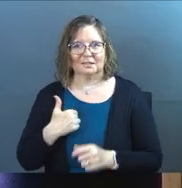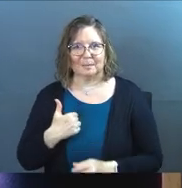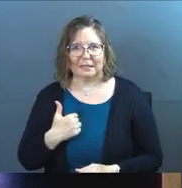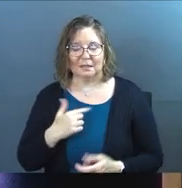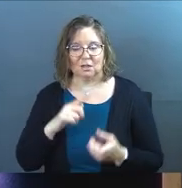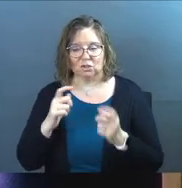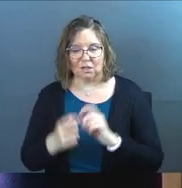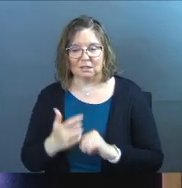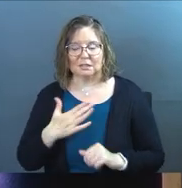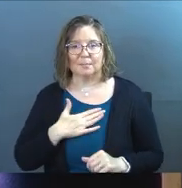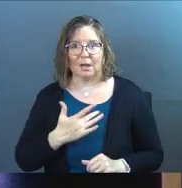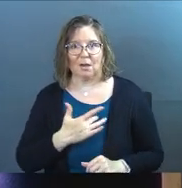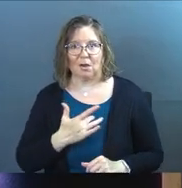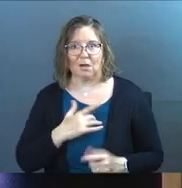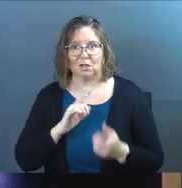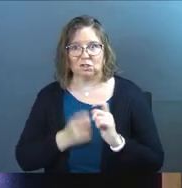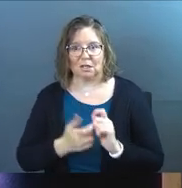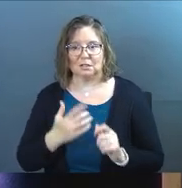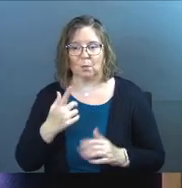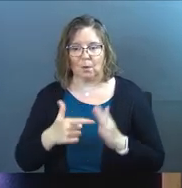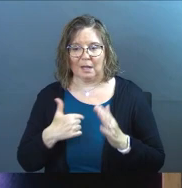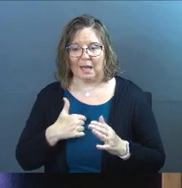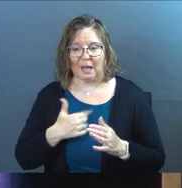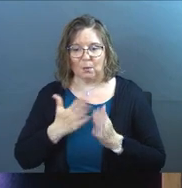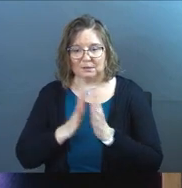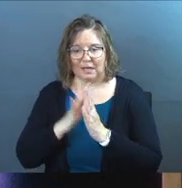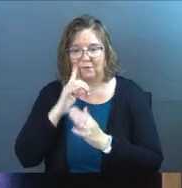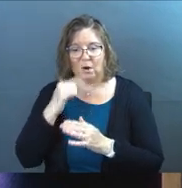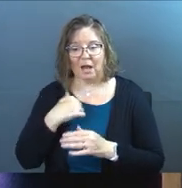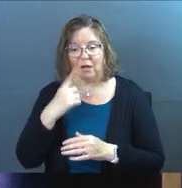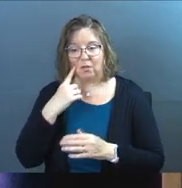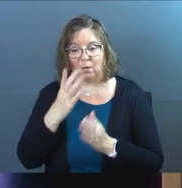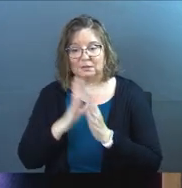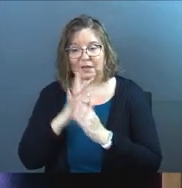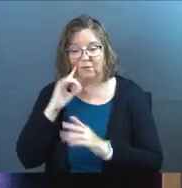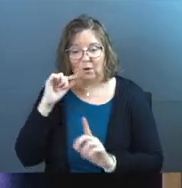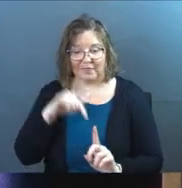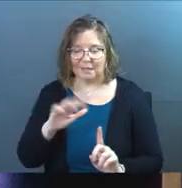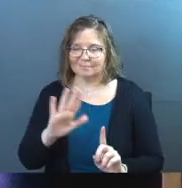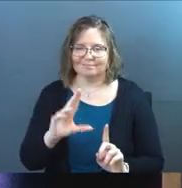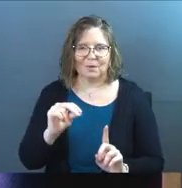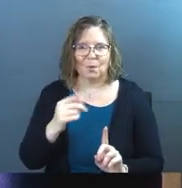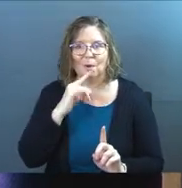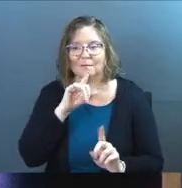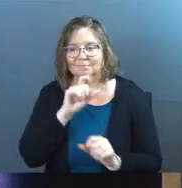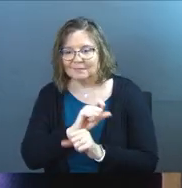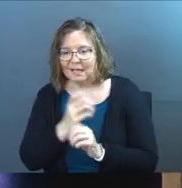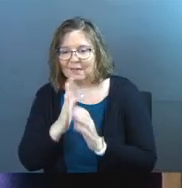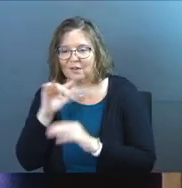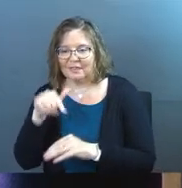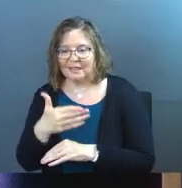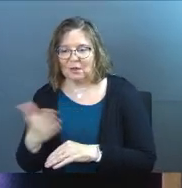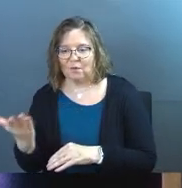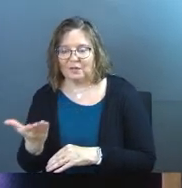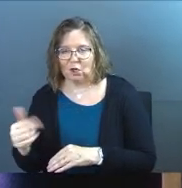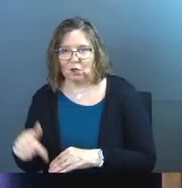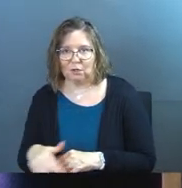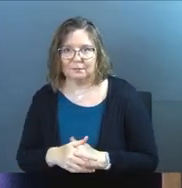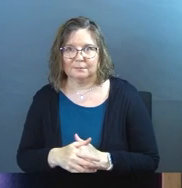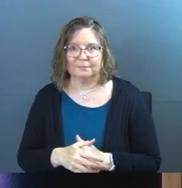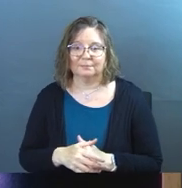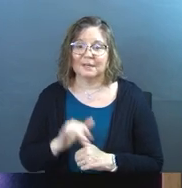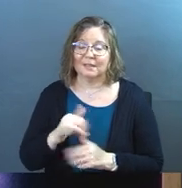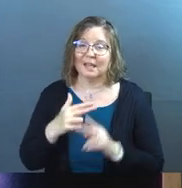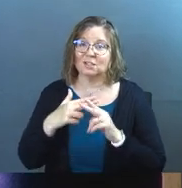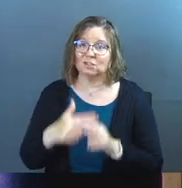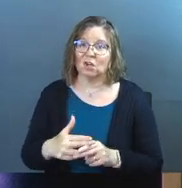me, adjusting my heart, adjusting what I was asking for. I thought I was asking for this. Nope, I'm actually asking for this thing over here.